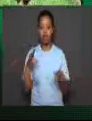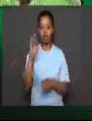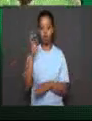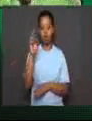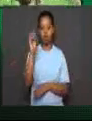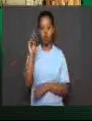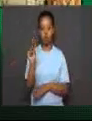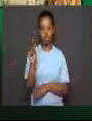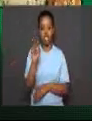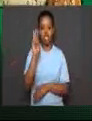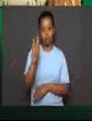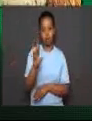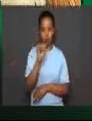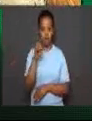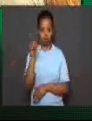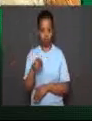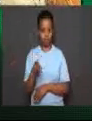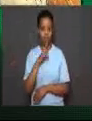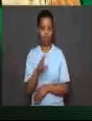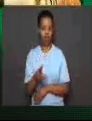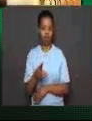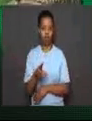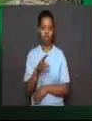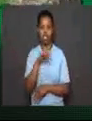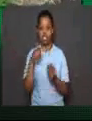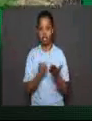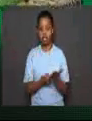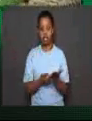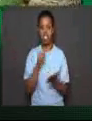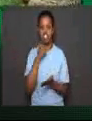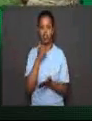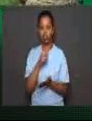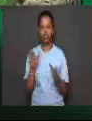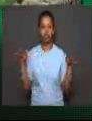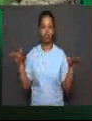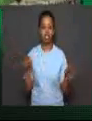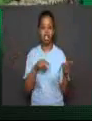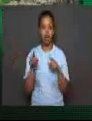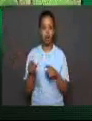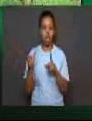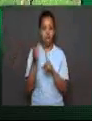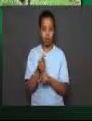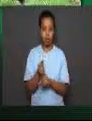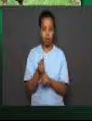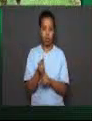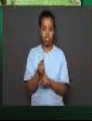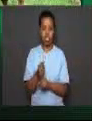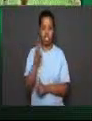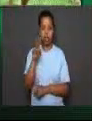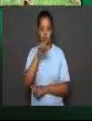are W and Z. So, female birds have